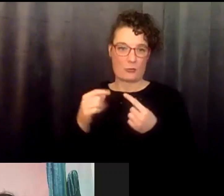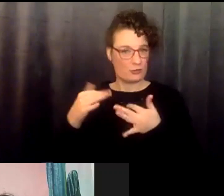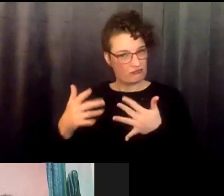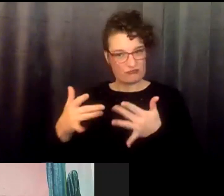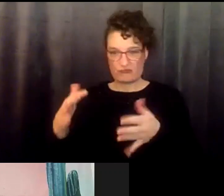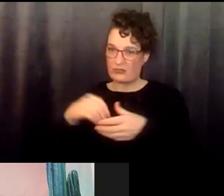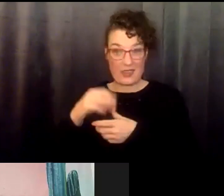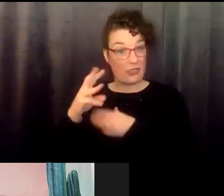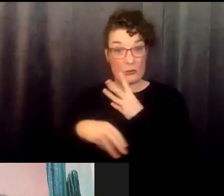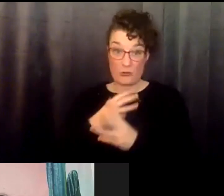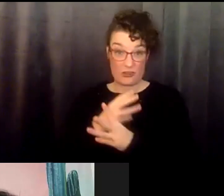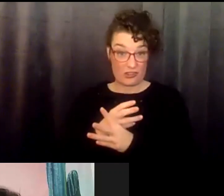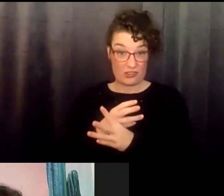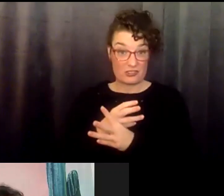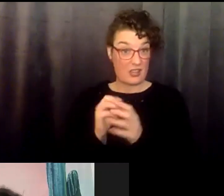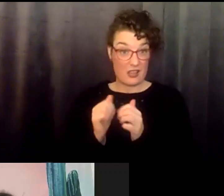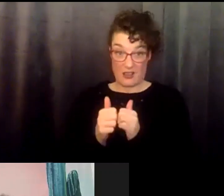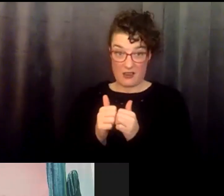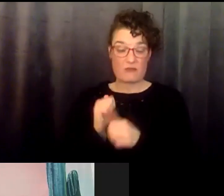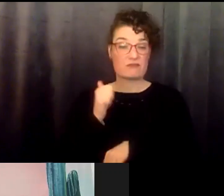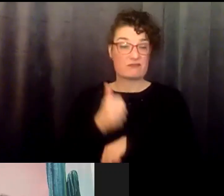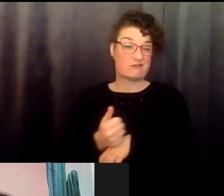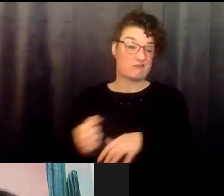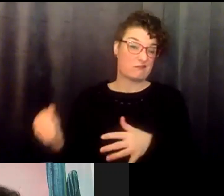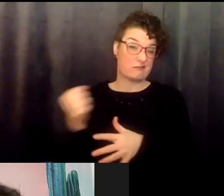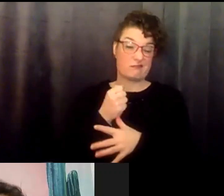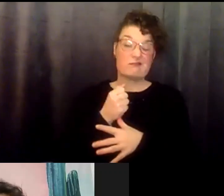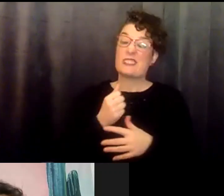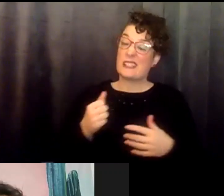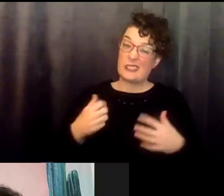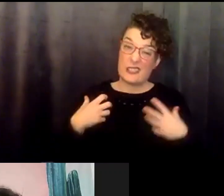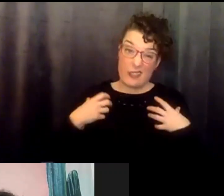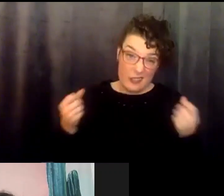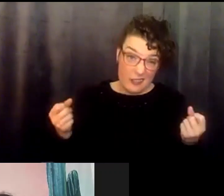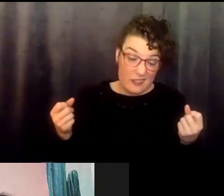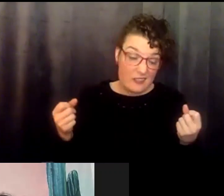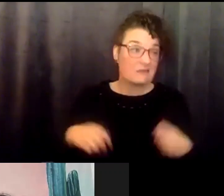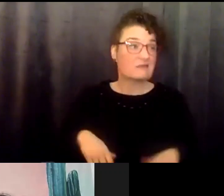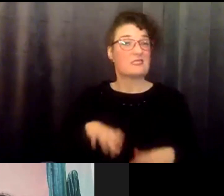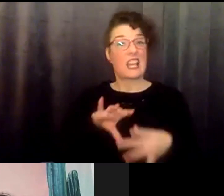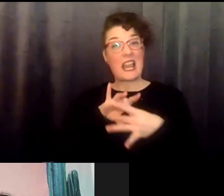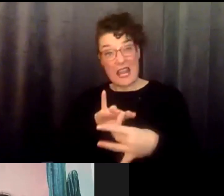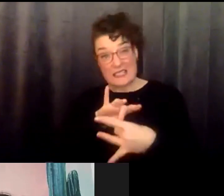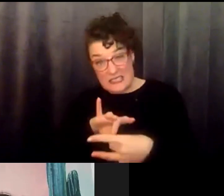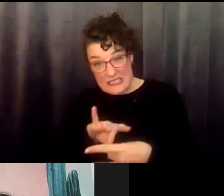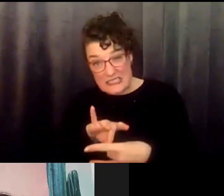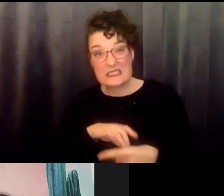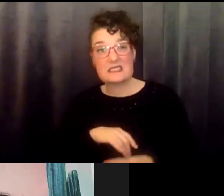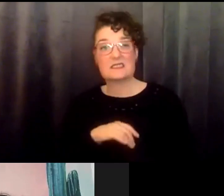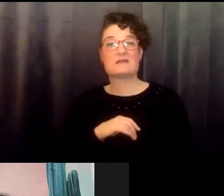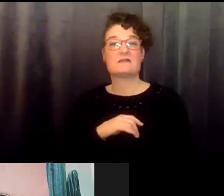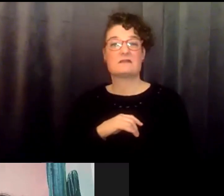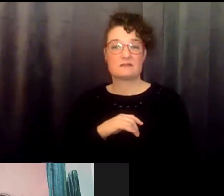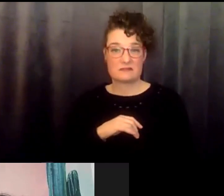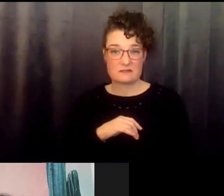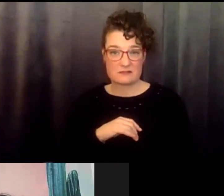is to prioritize healing, prioritize connecting, and